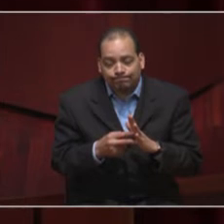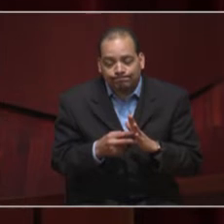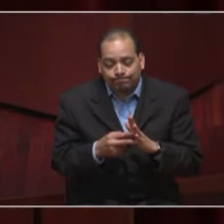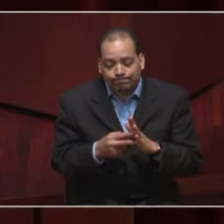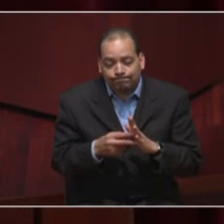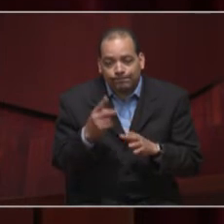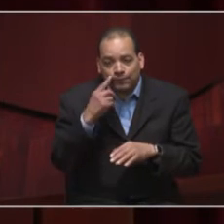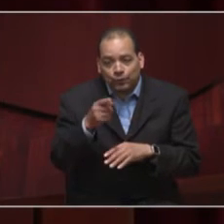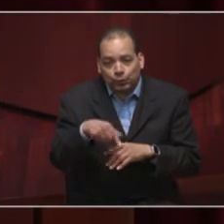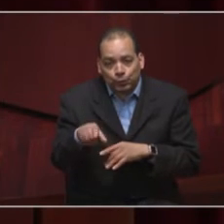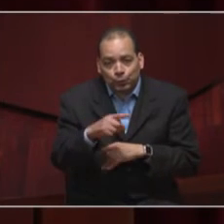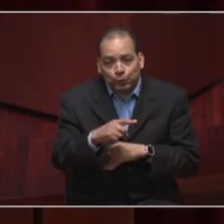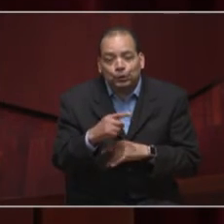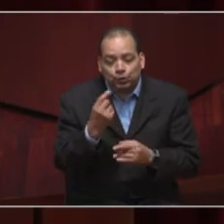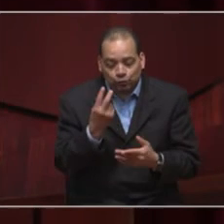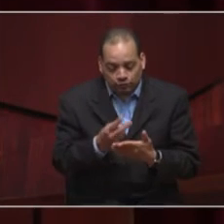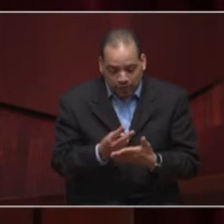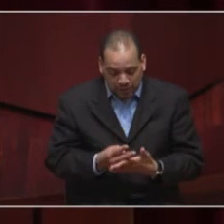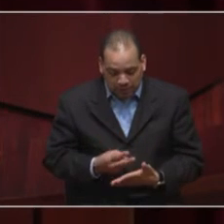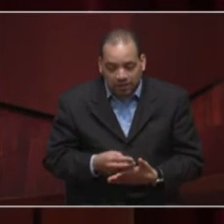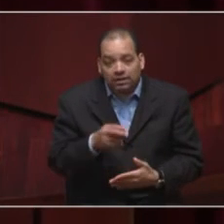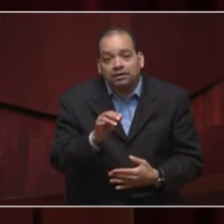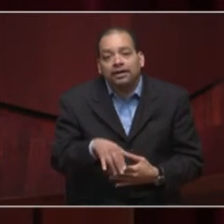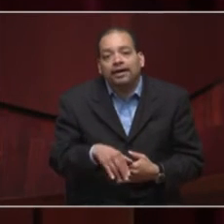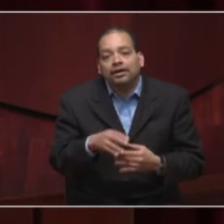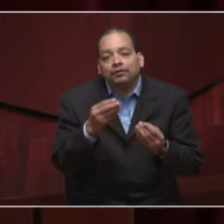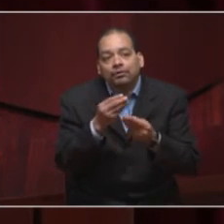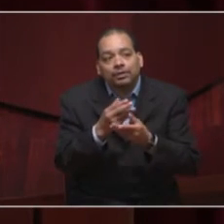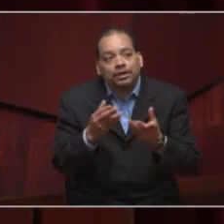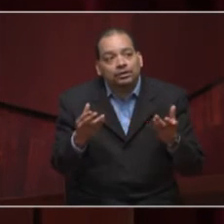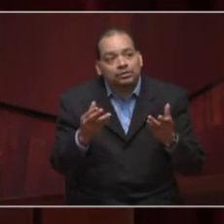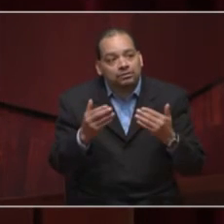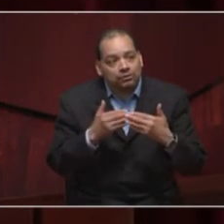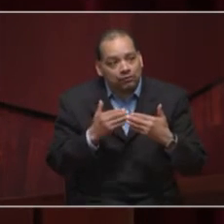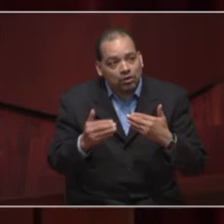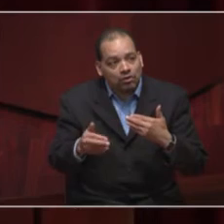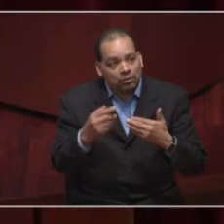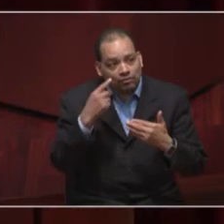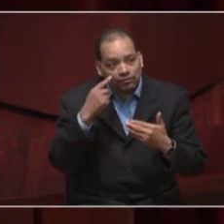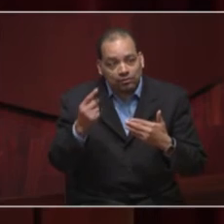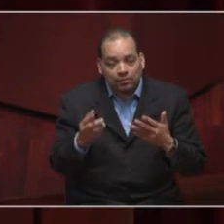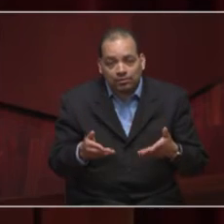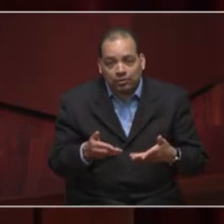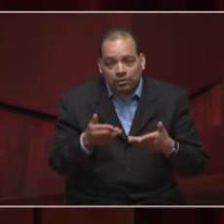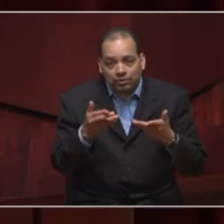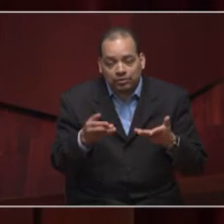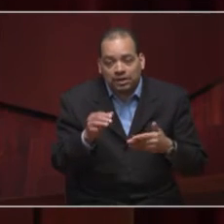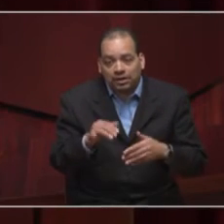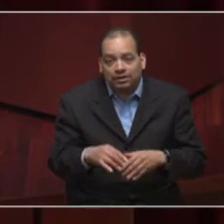in order to validate that information and move forward to propose those PRs to the National Archives.